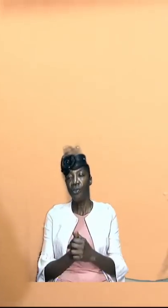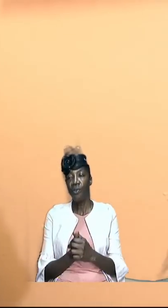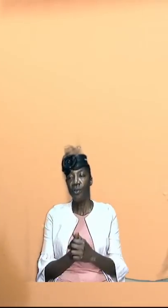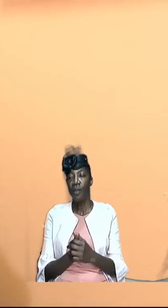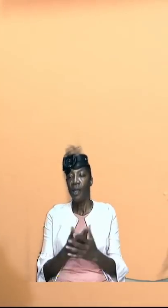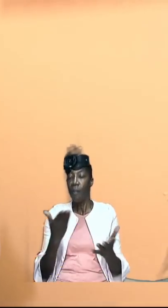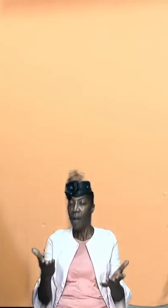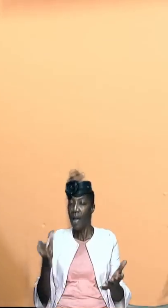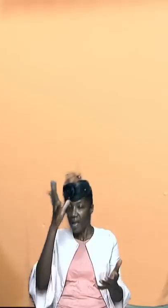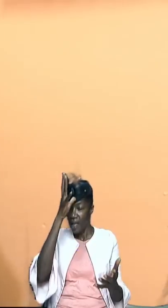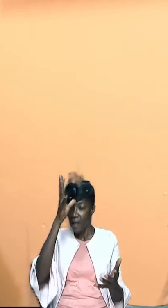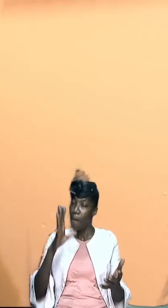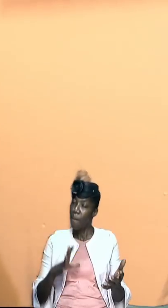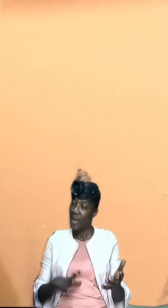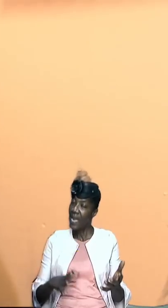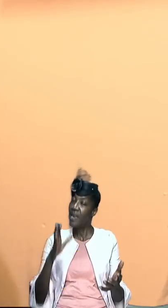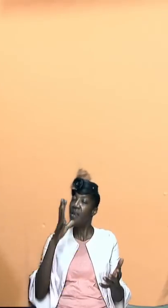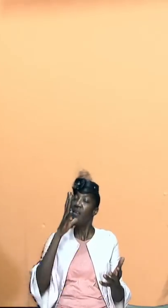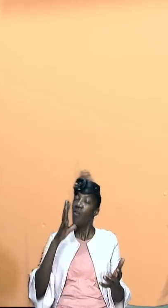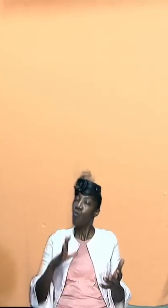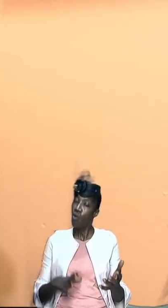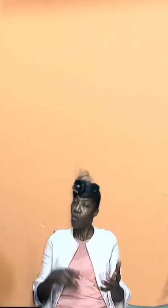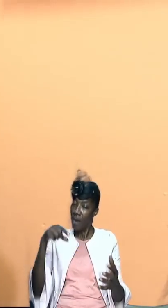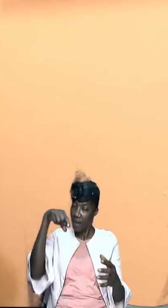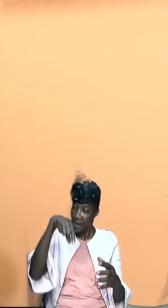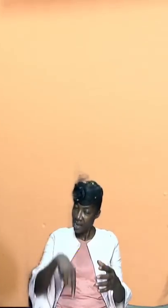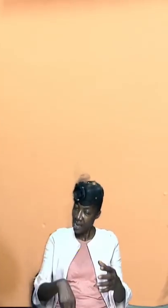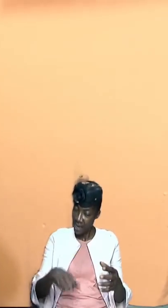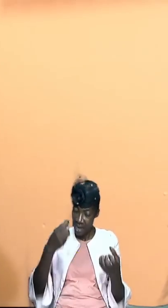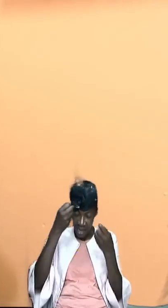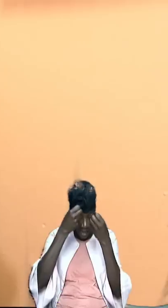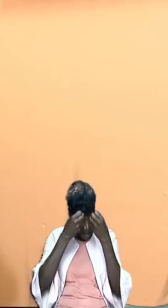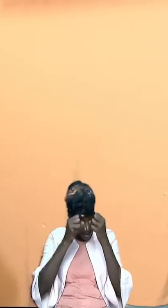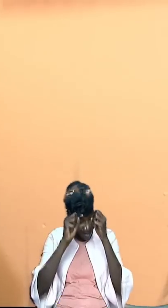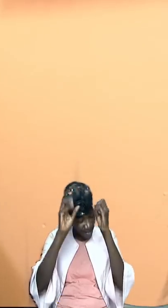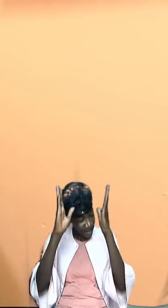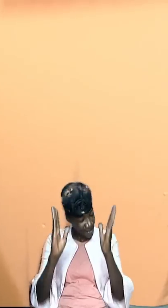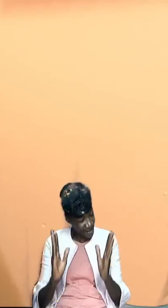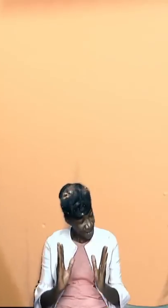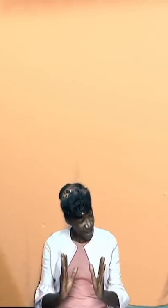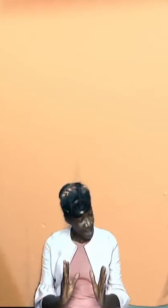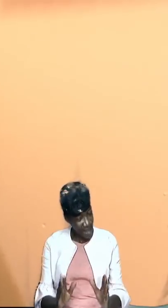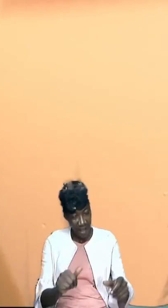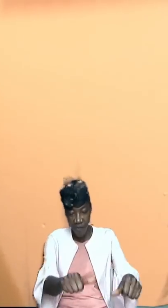by men and women in the scientific arena.